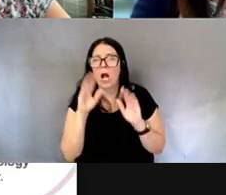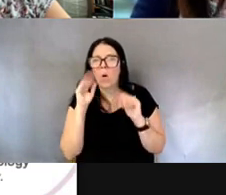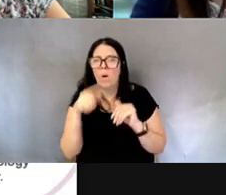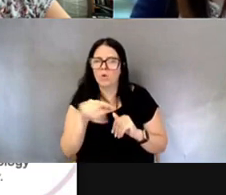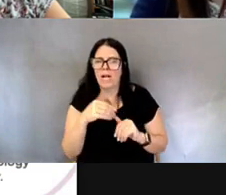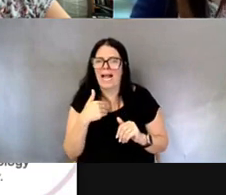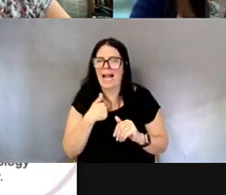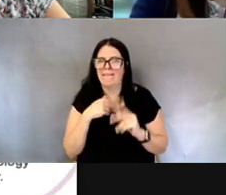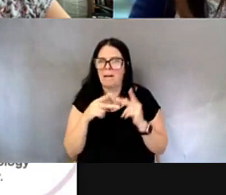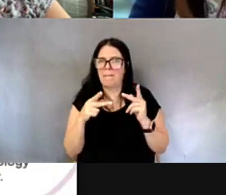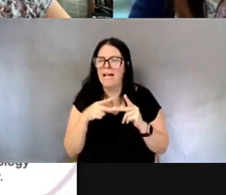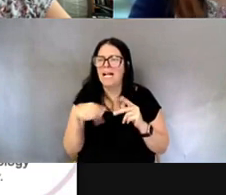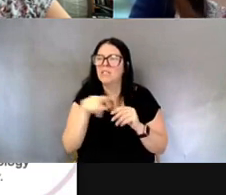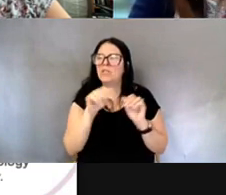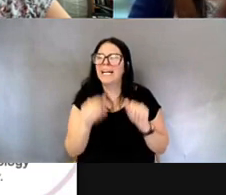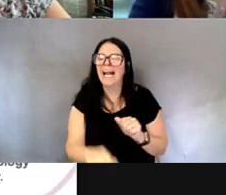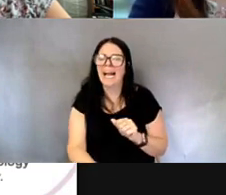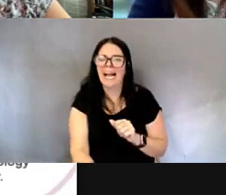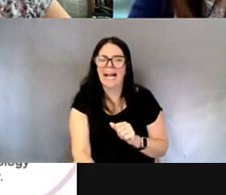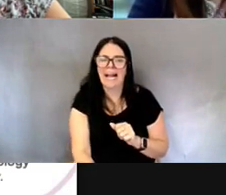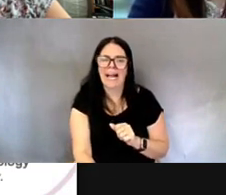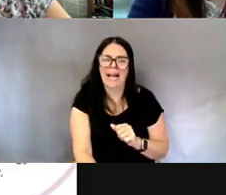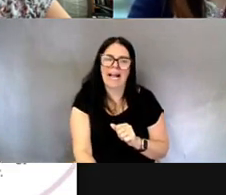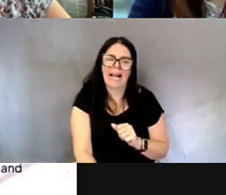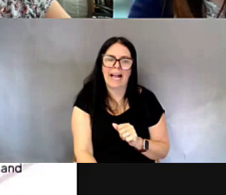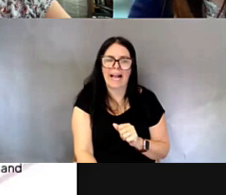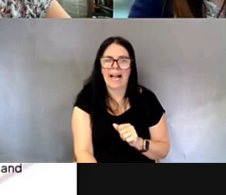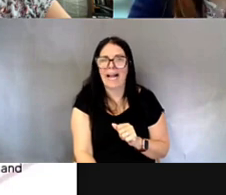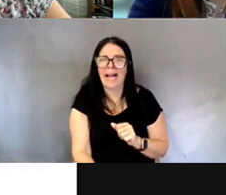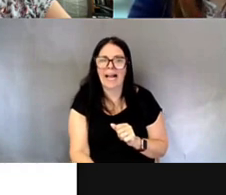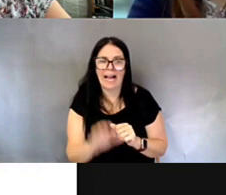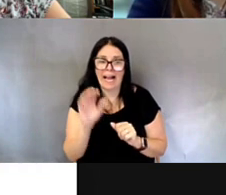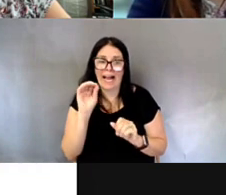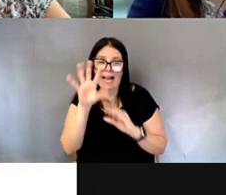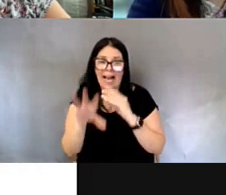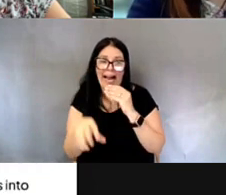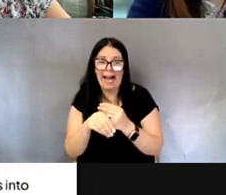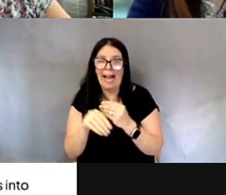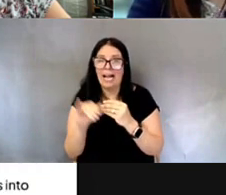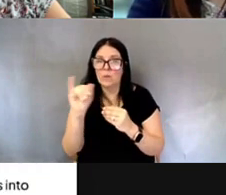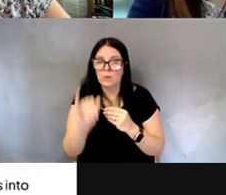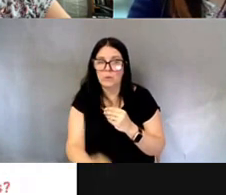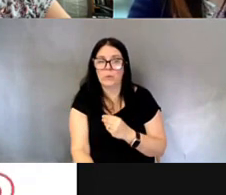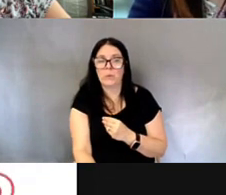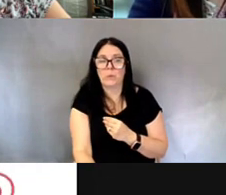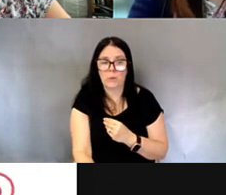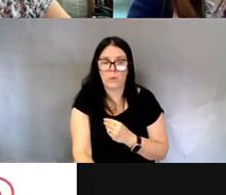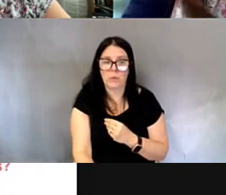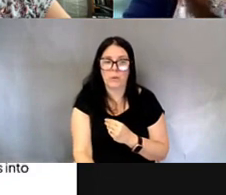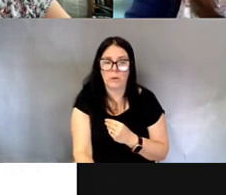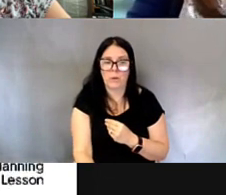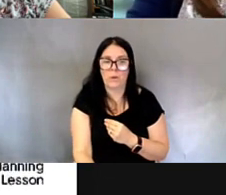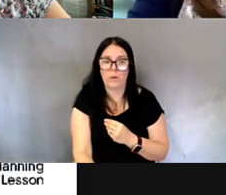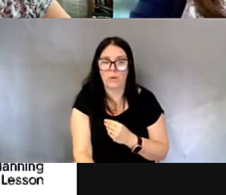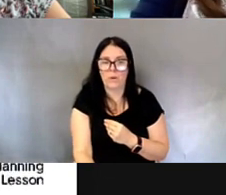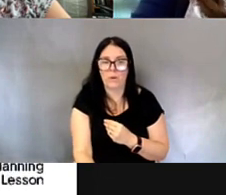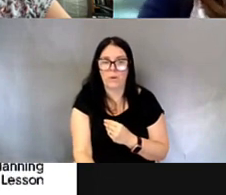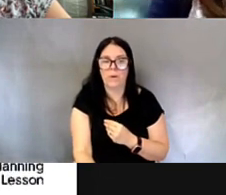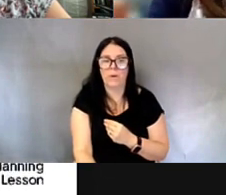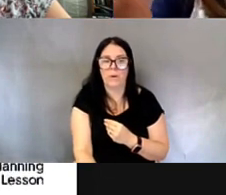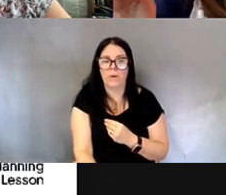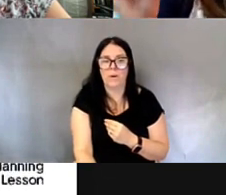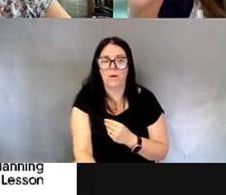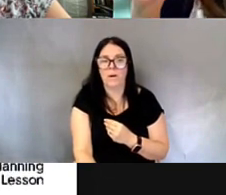could also probably add to things, post-lesson stage guiding questions. So